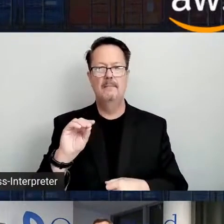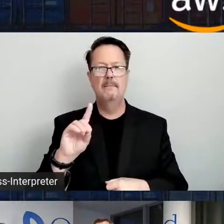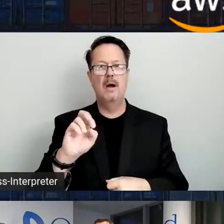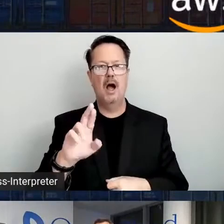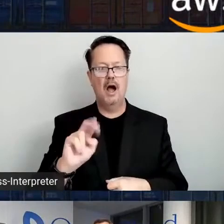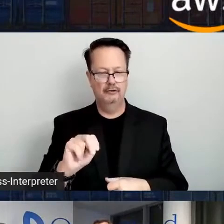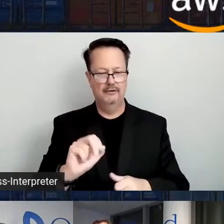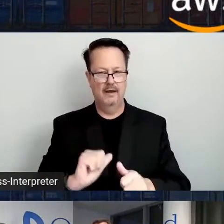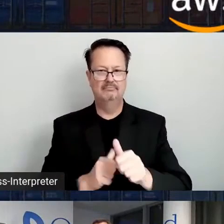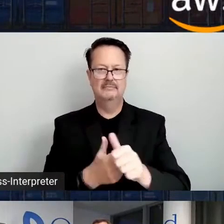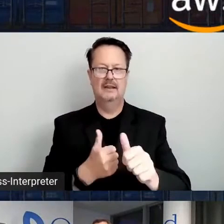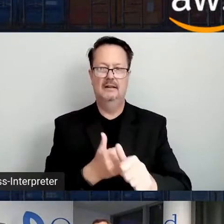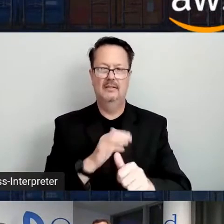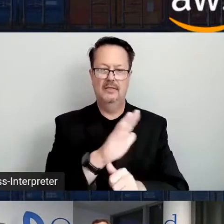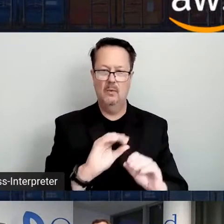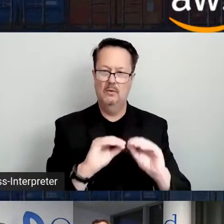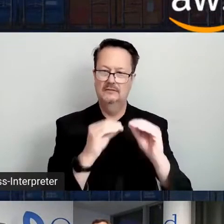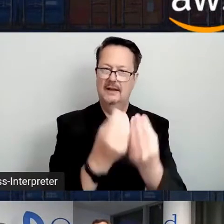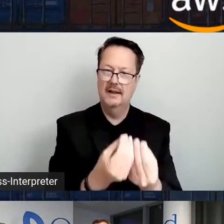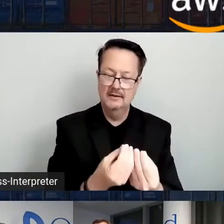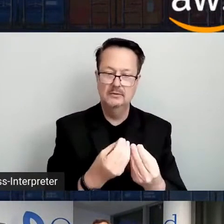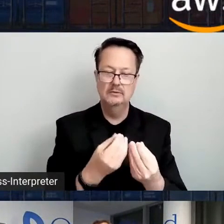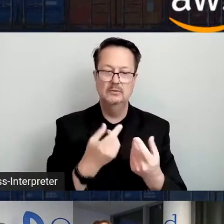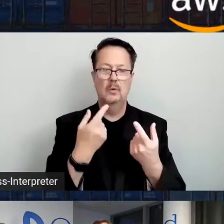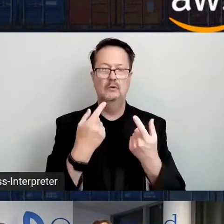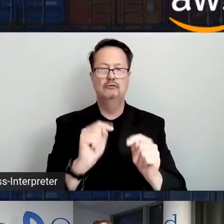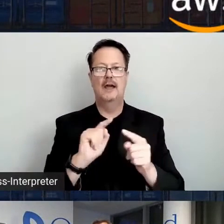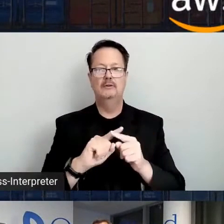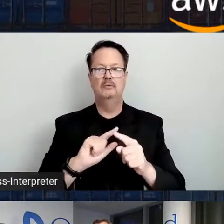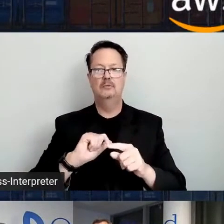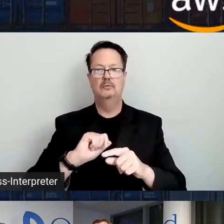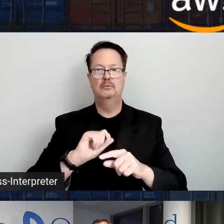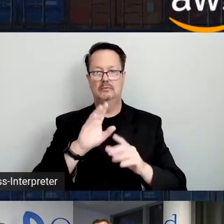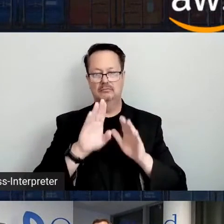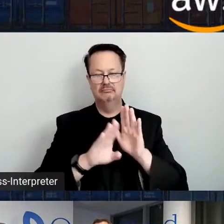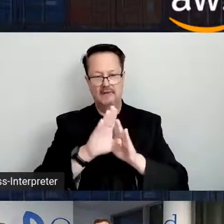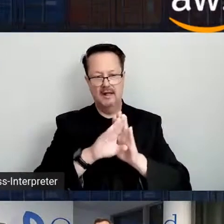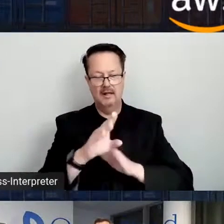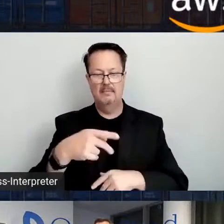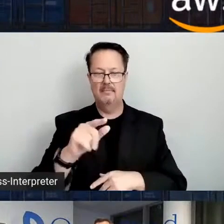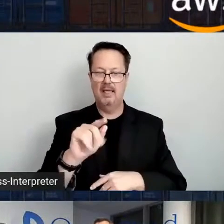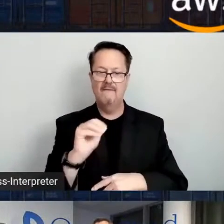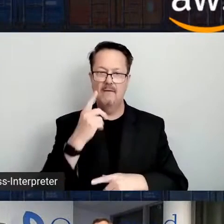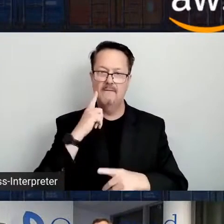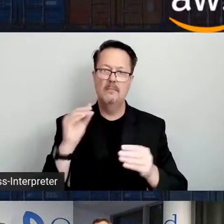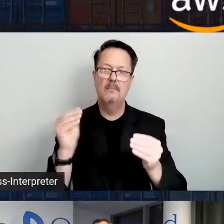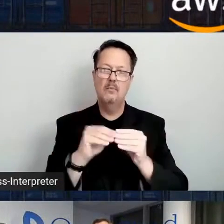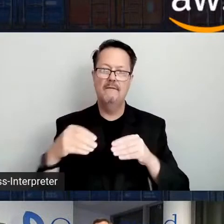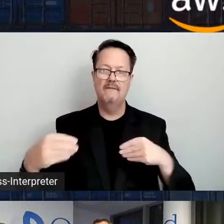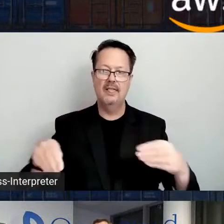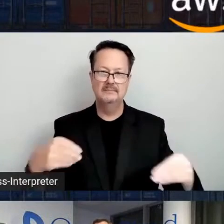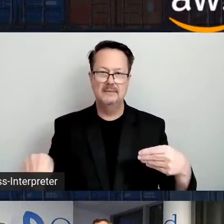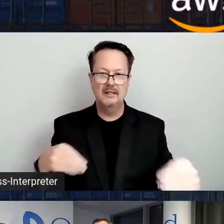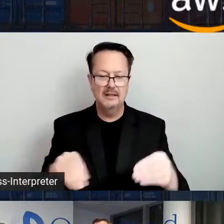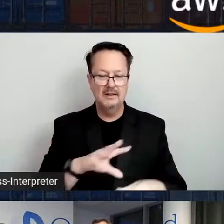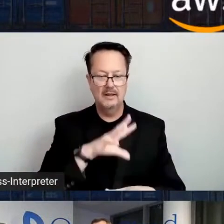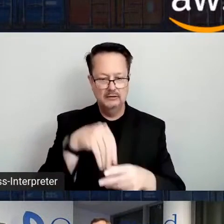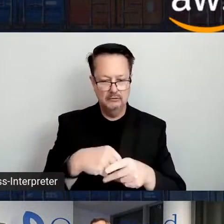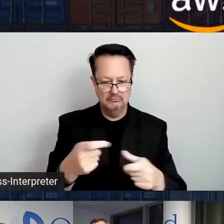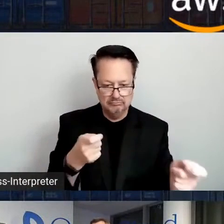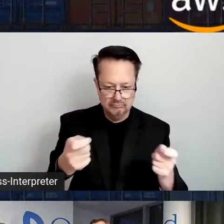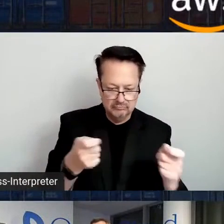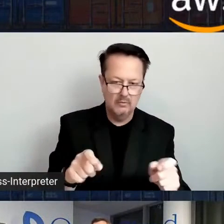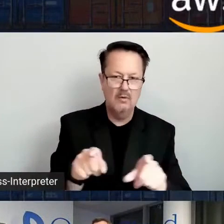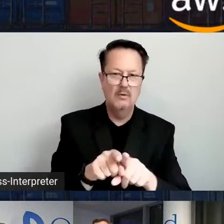replatforming them to allow him to get more flexibility, some interoperability as well, and then avoid